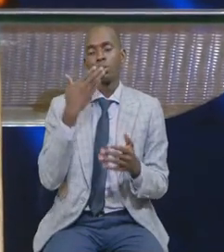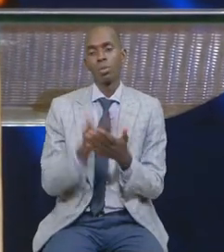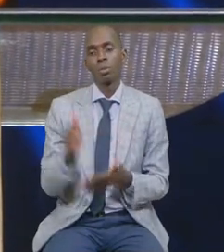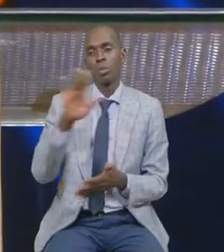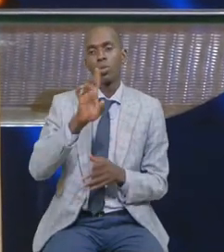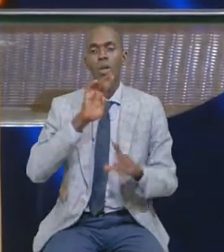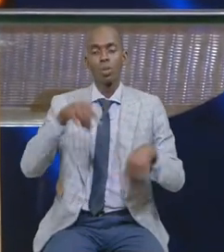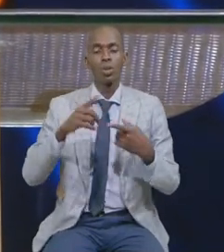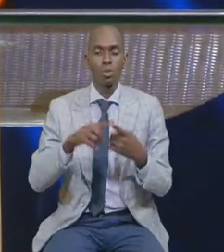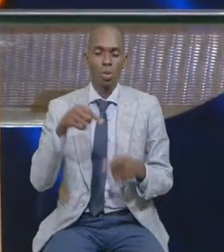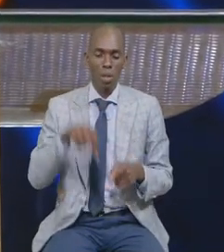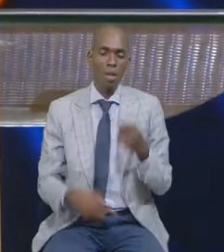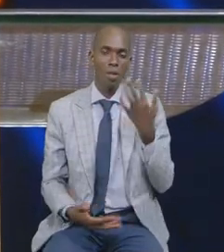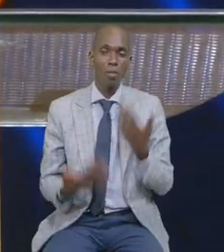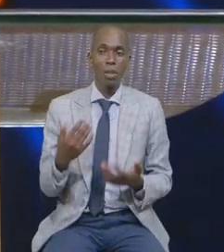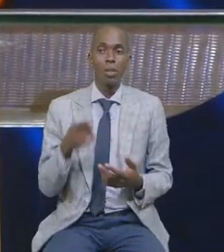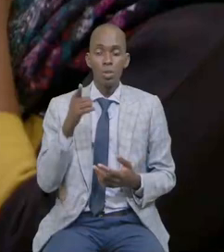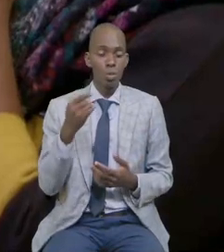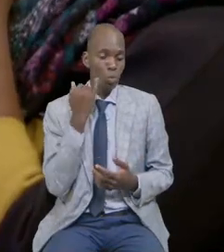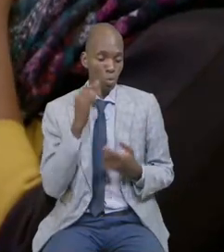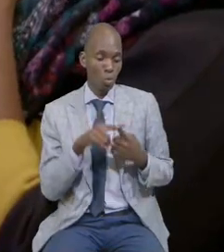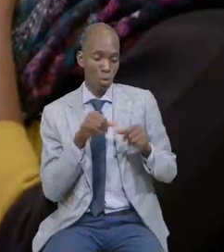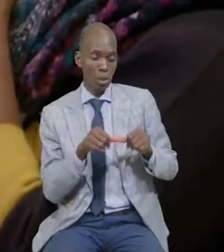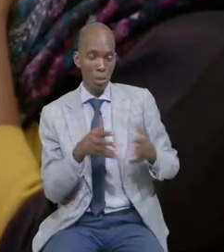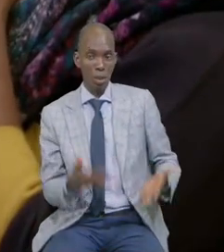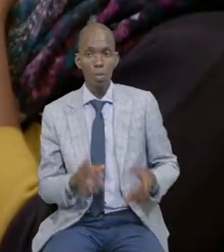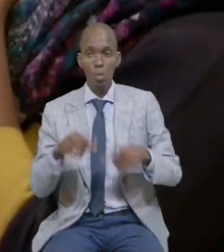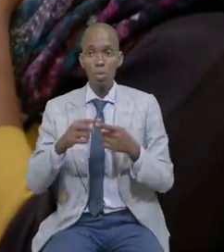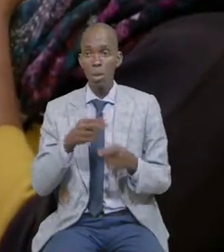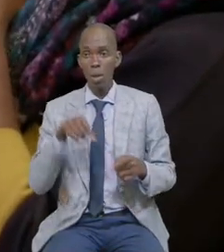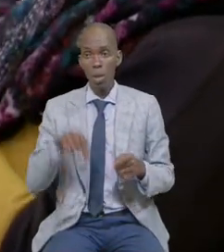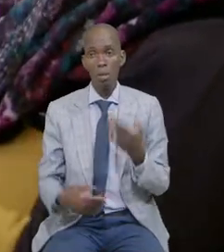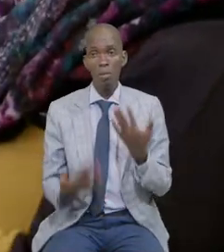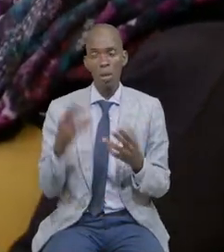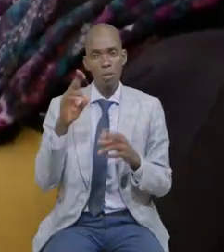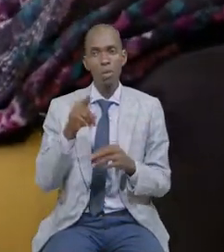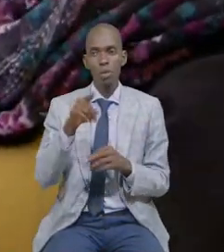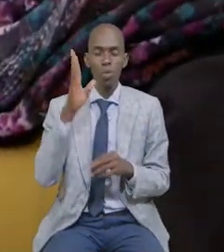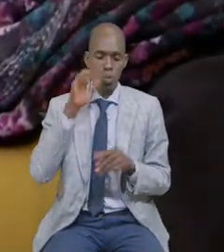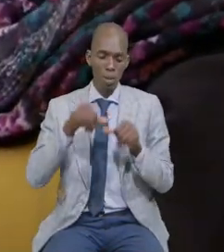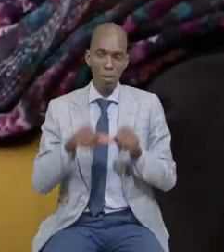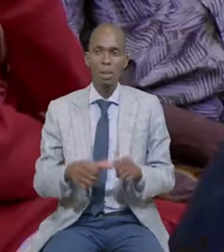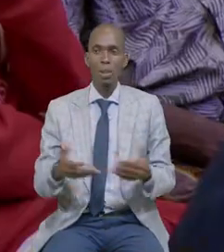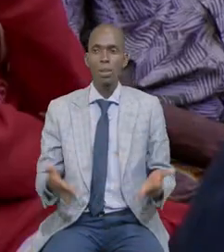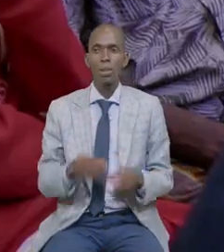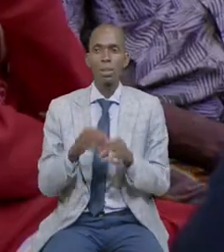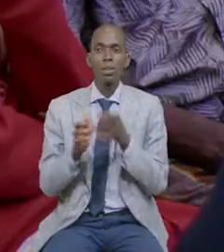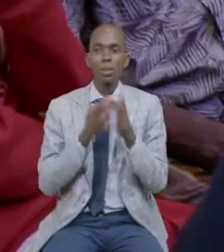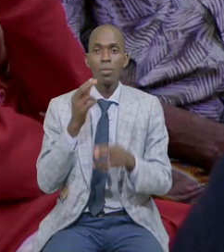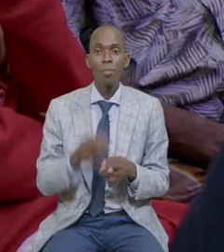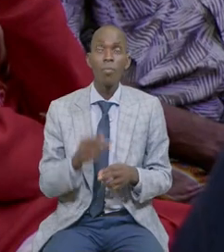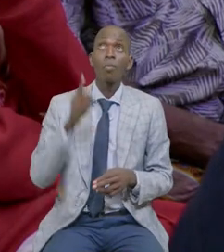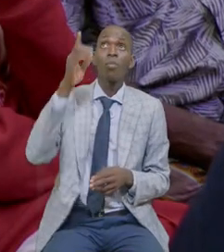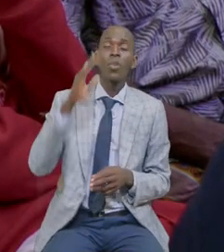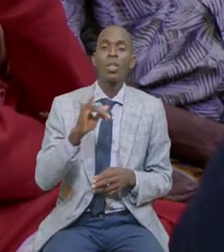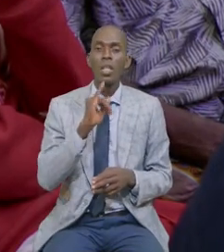of staying here, you will stay. I said you will stay. And God is faithful that will